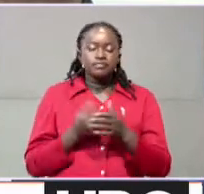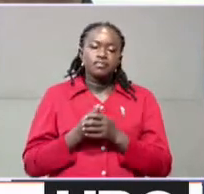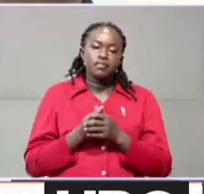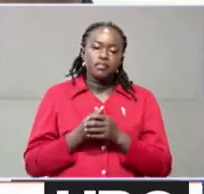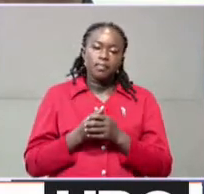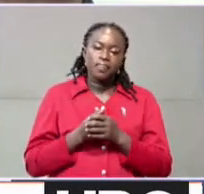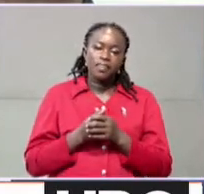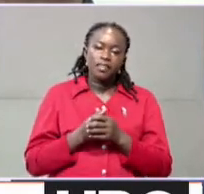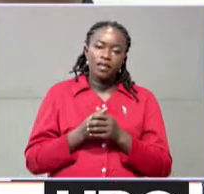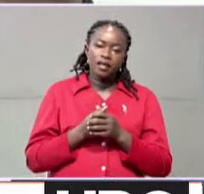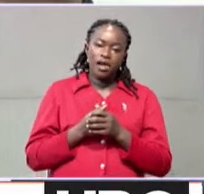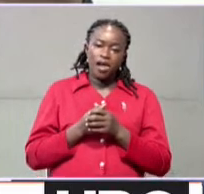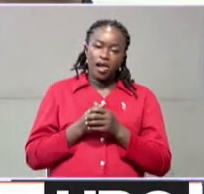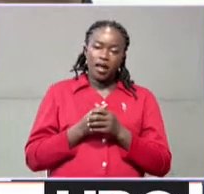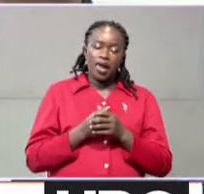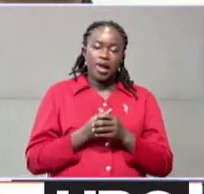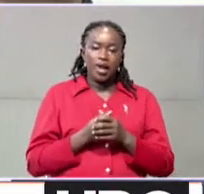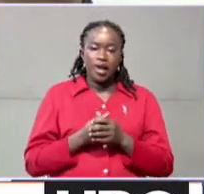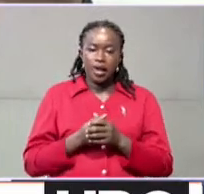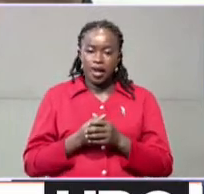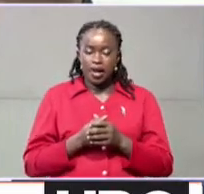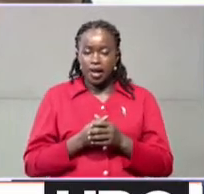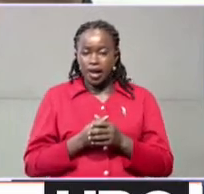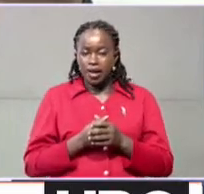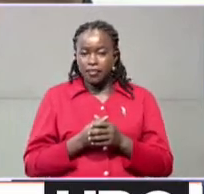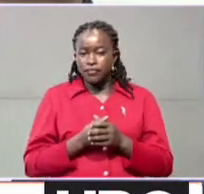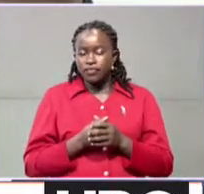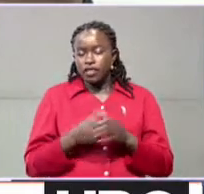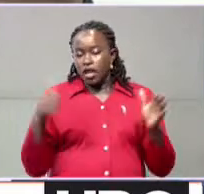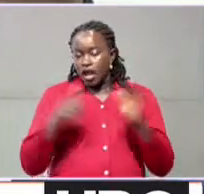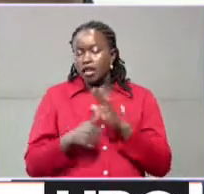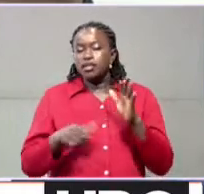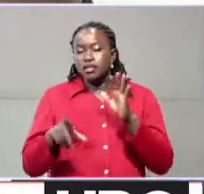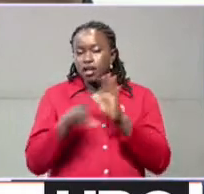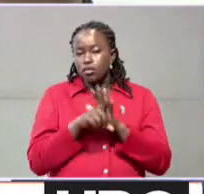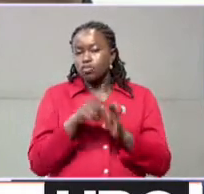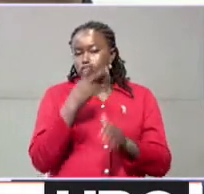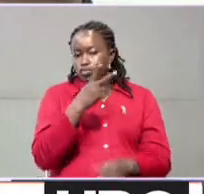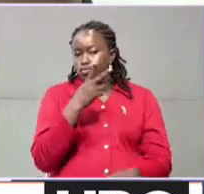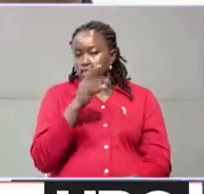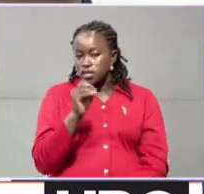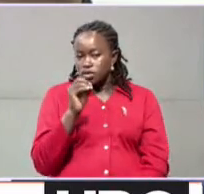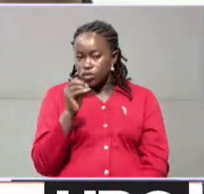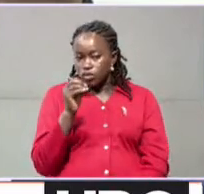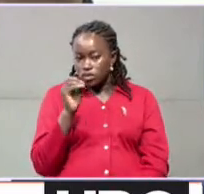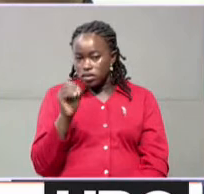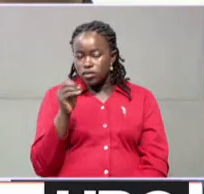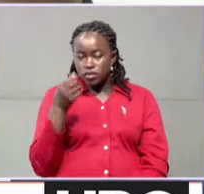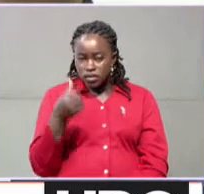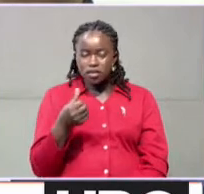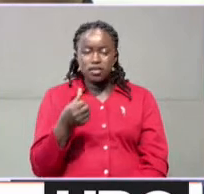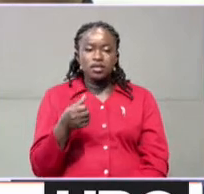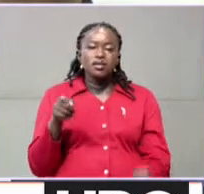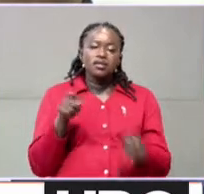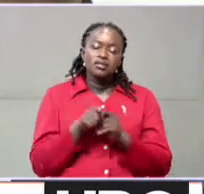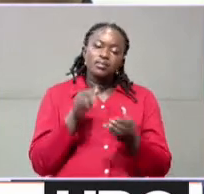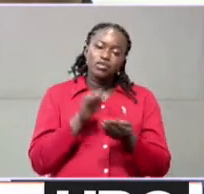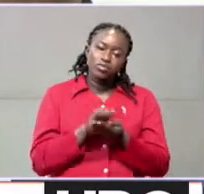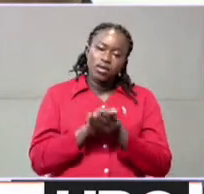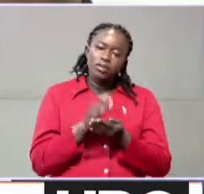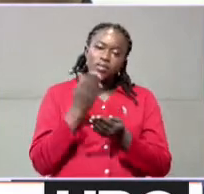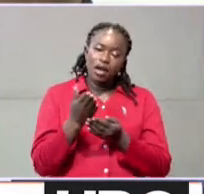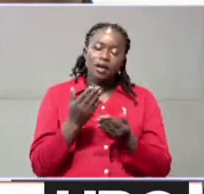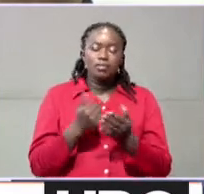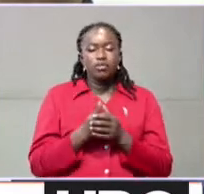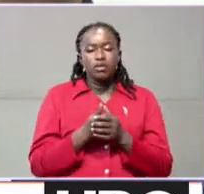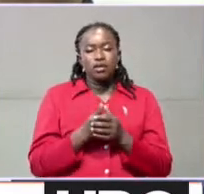deposit of public asset regulations 206 to keep records and